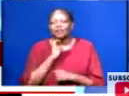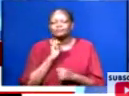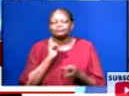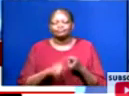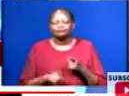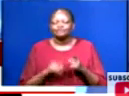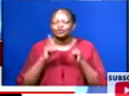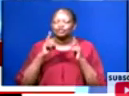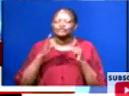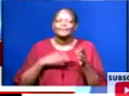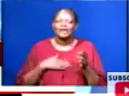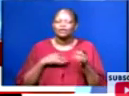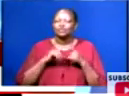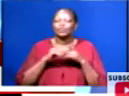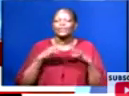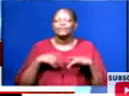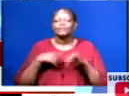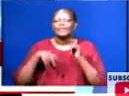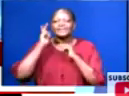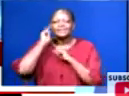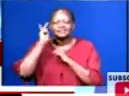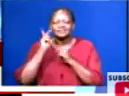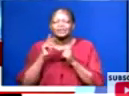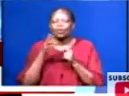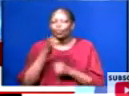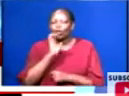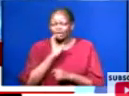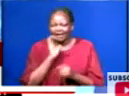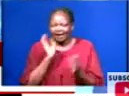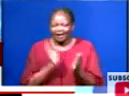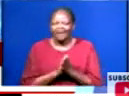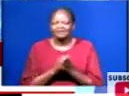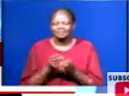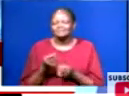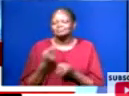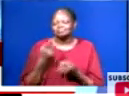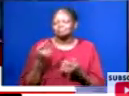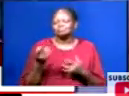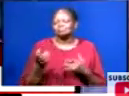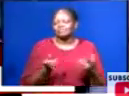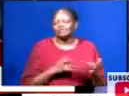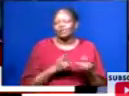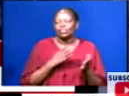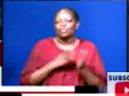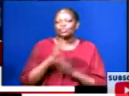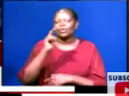zangu kwa watu wetu wa Kisii ni maji na nimeangalia kupitia kwa ngafu.